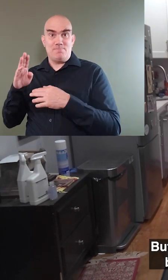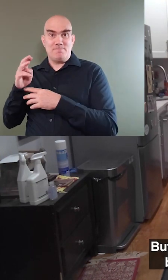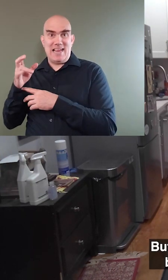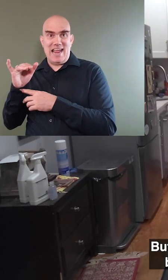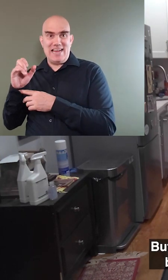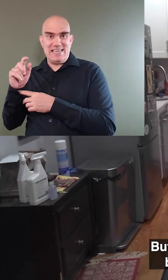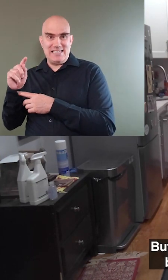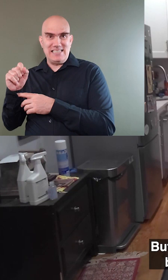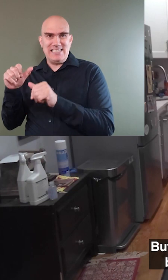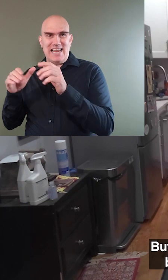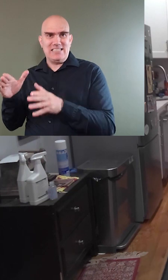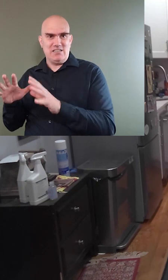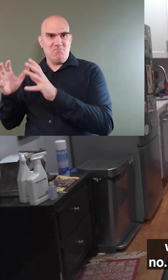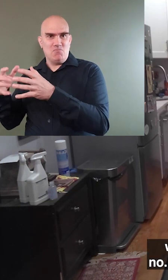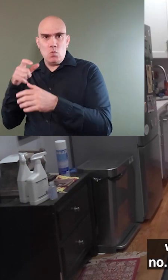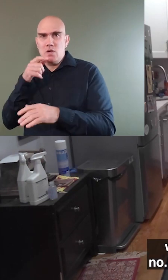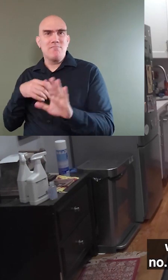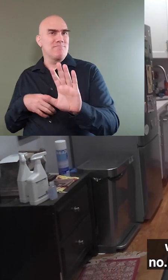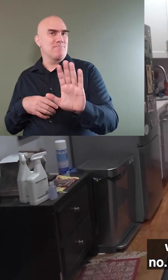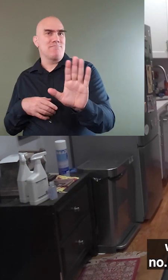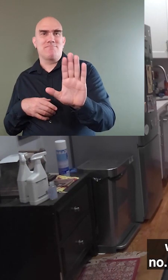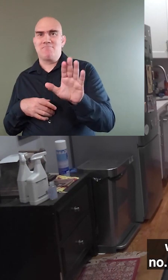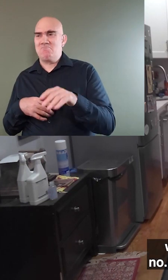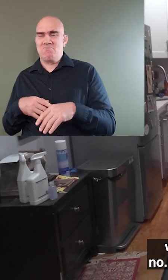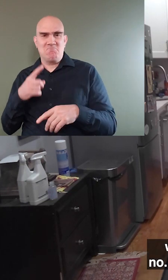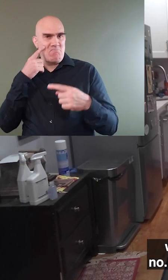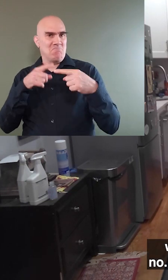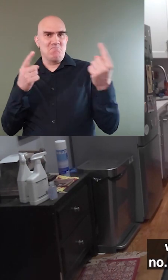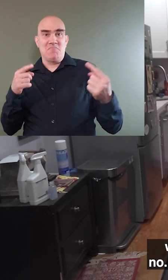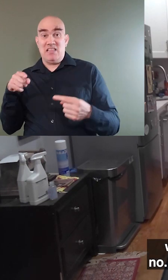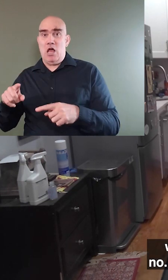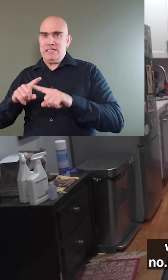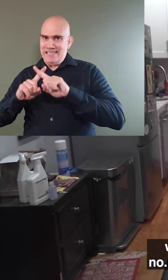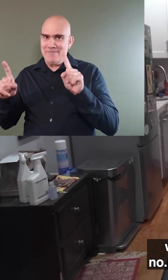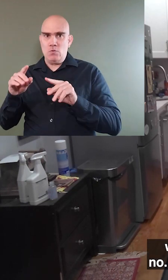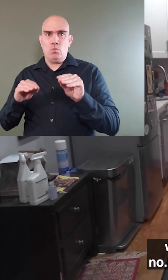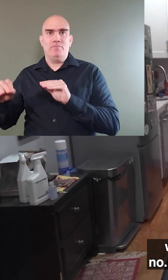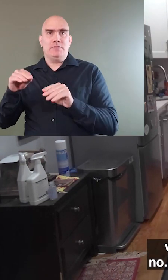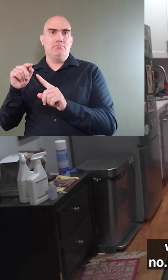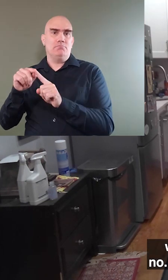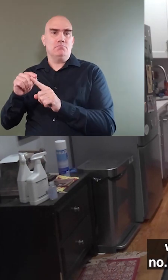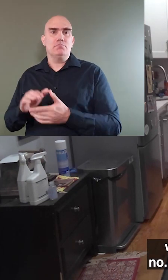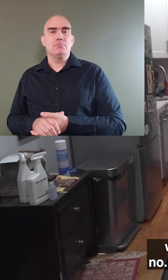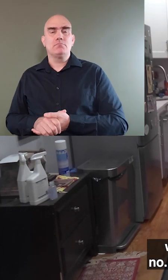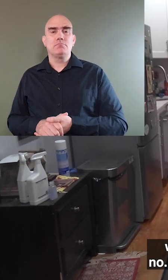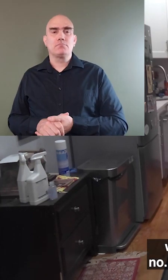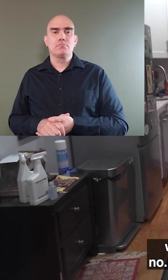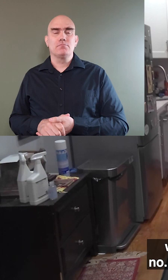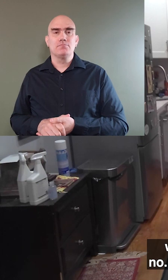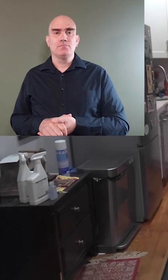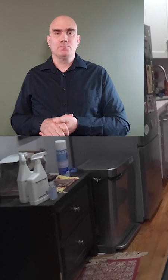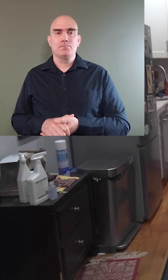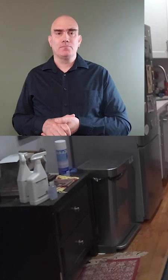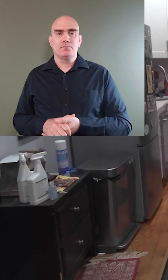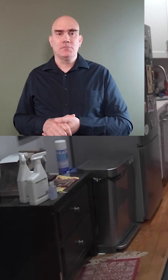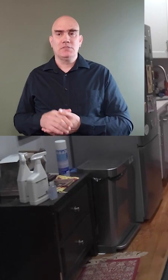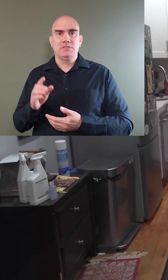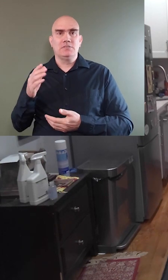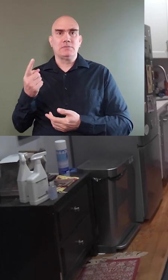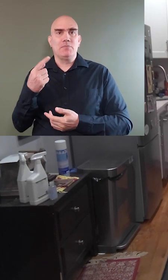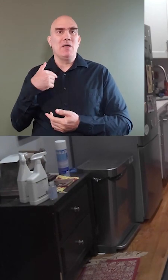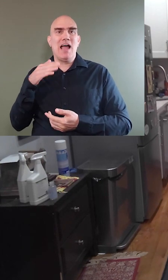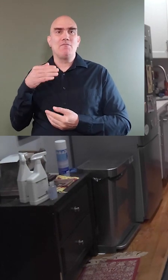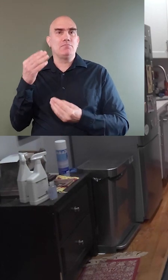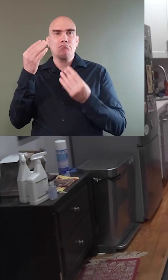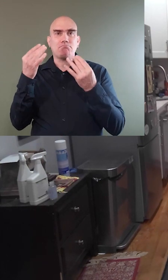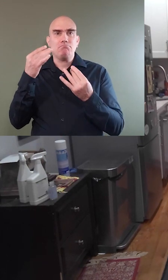different biomechanical scientists who say, no, no, no, no, no. This is another movement, something we